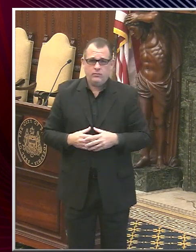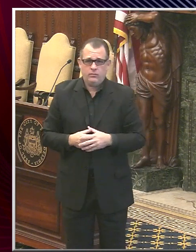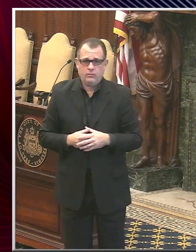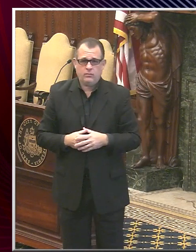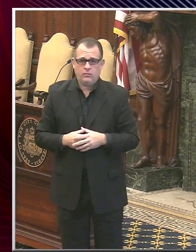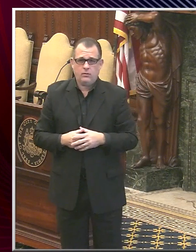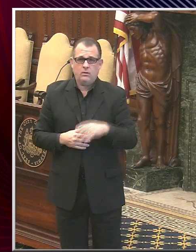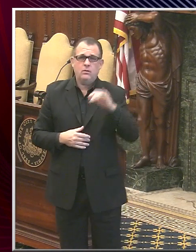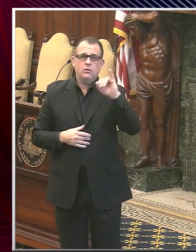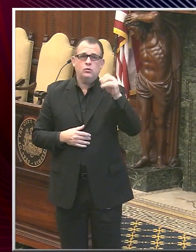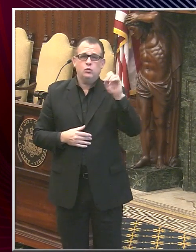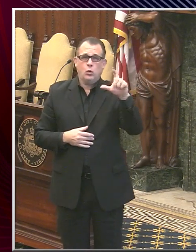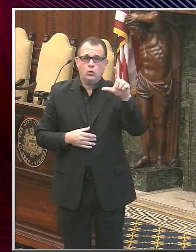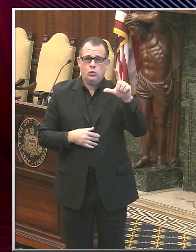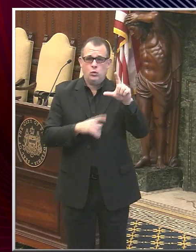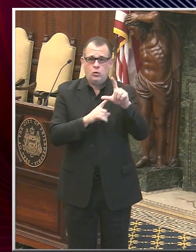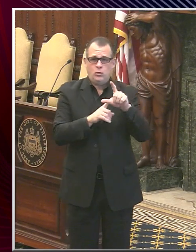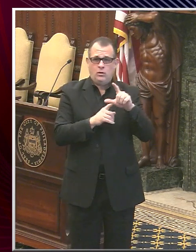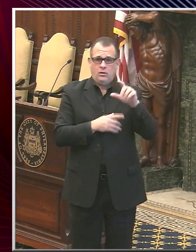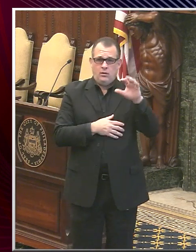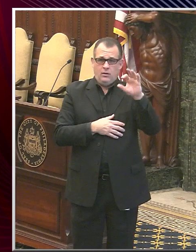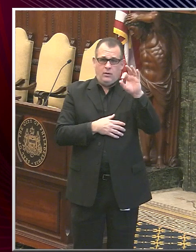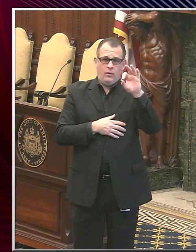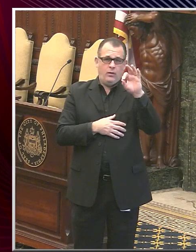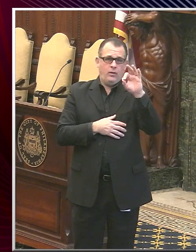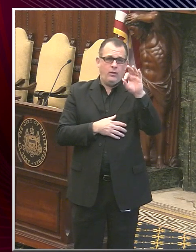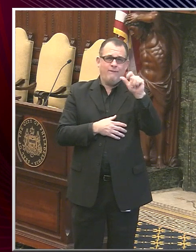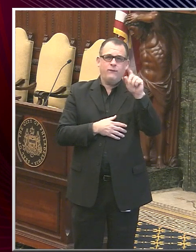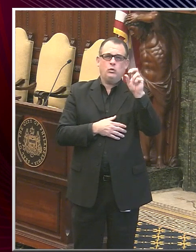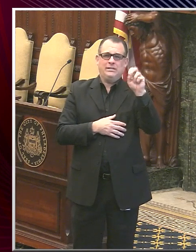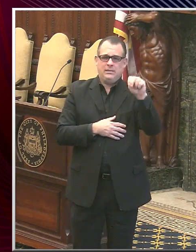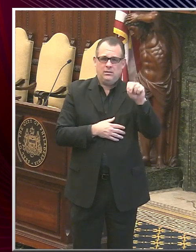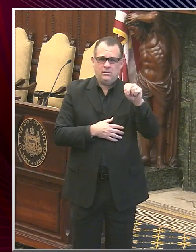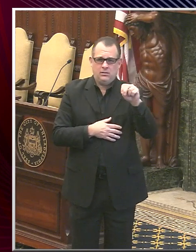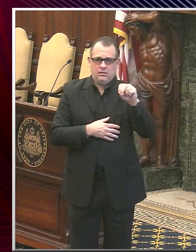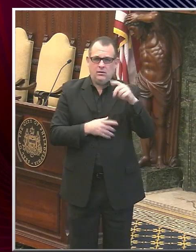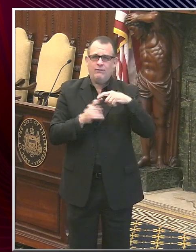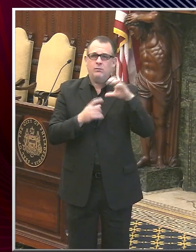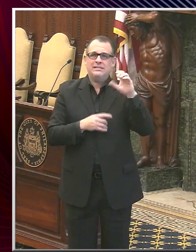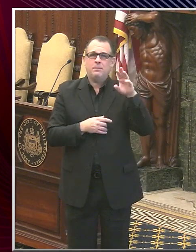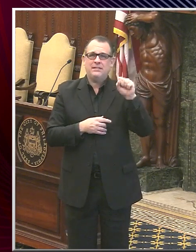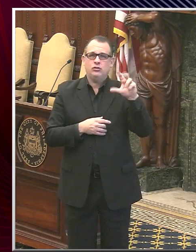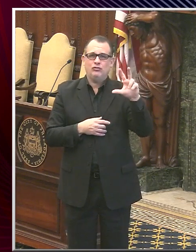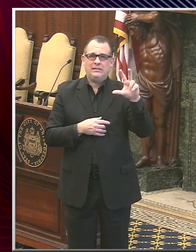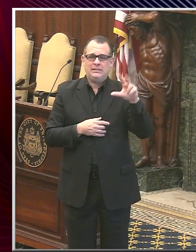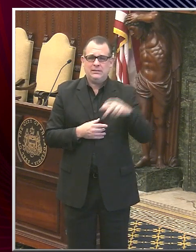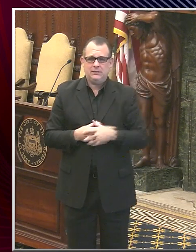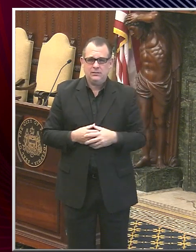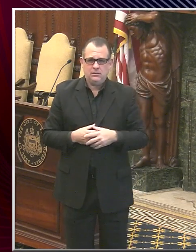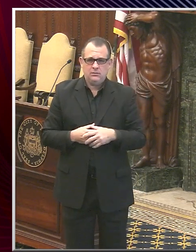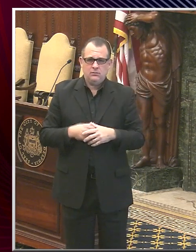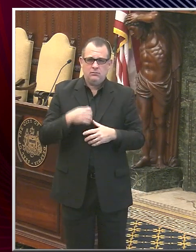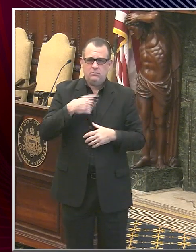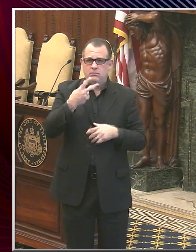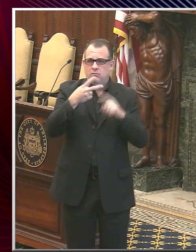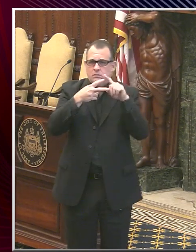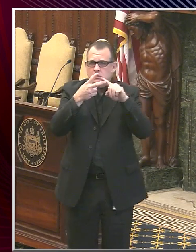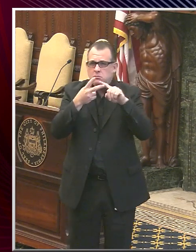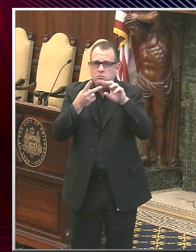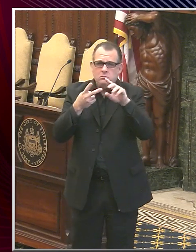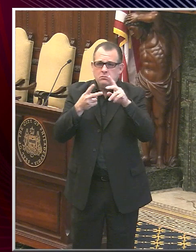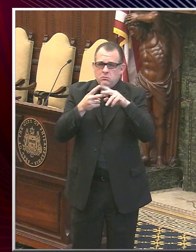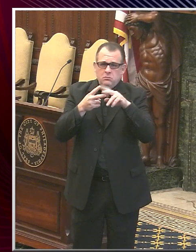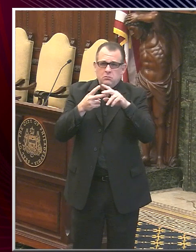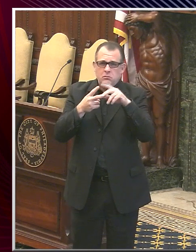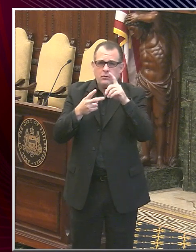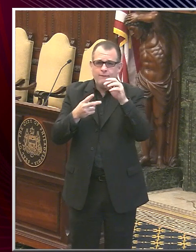3. Good afternoon, everybody. Mr. Mayor or Dr. Farley, can you describe the lead-up